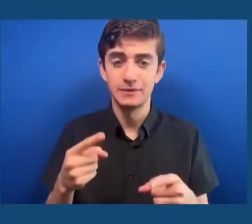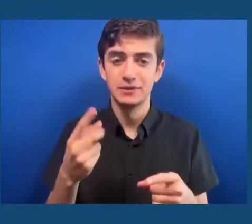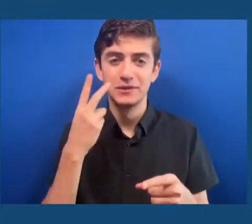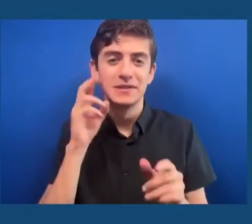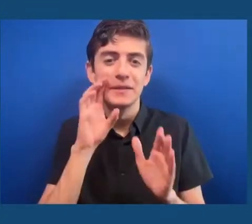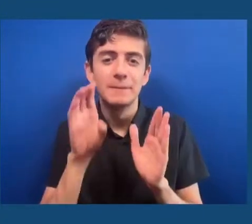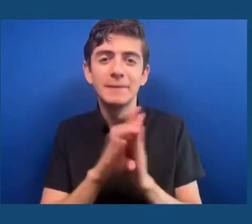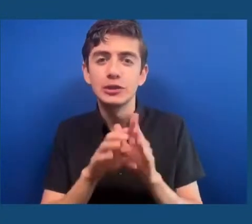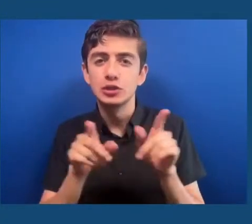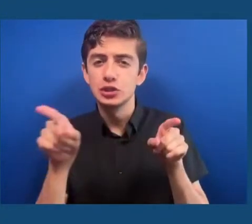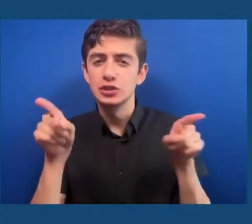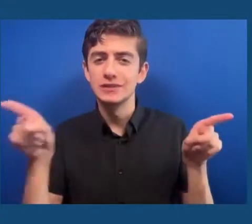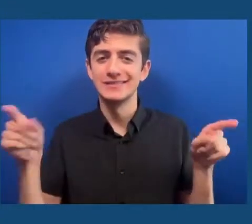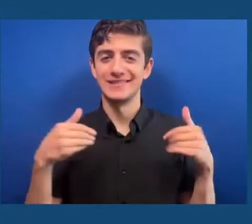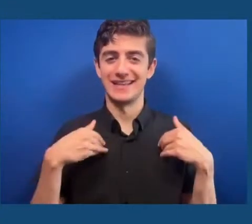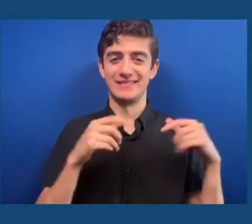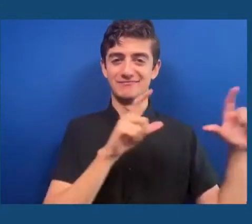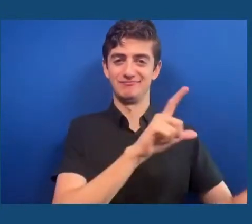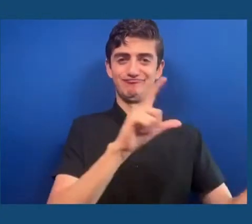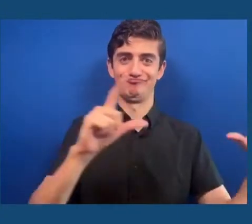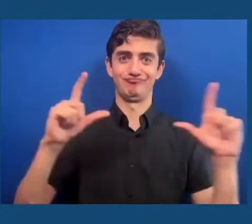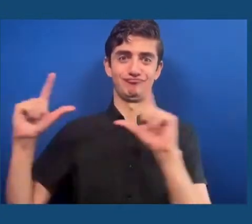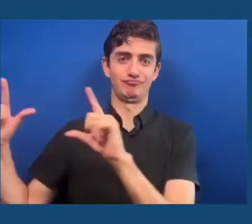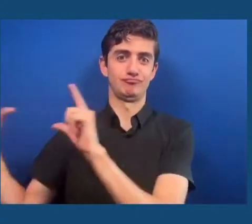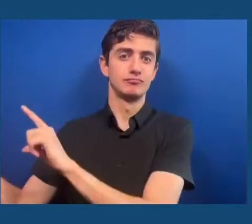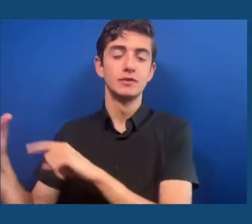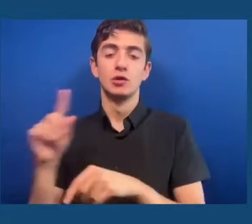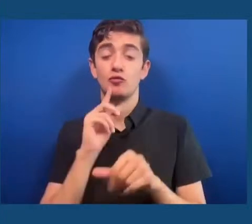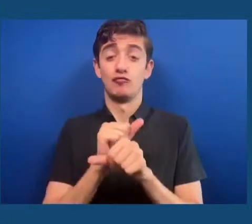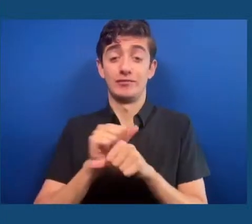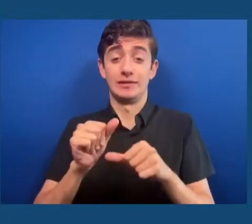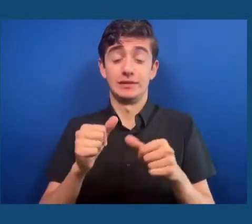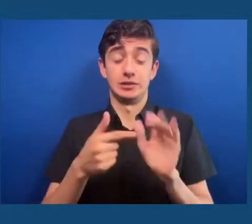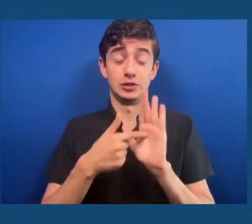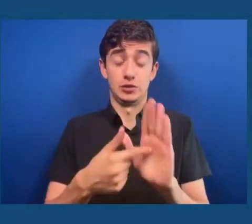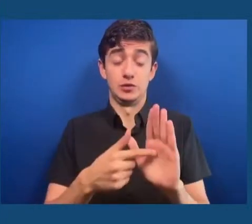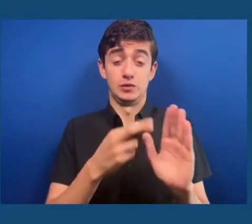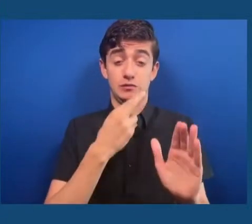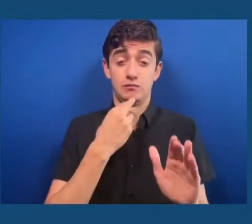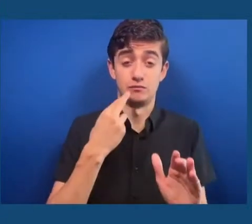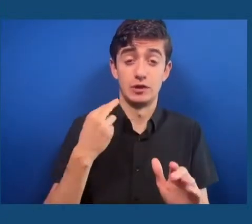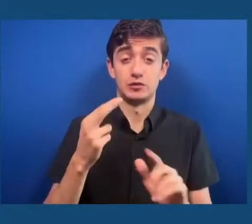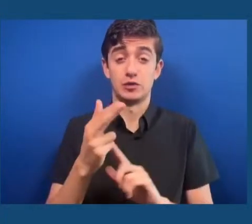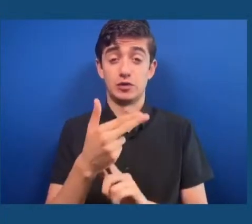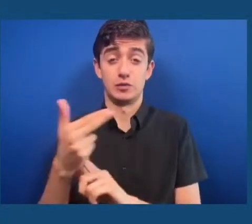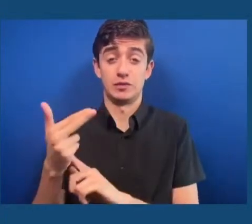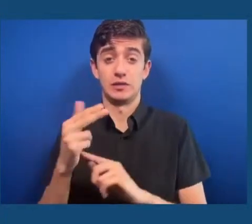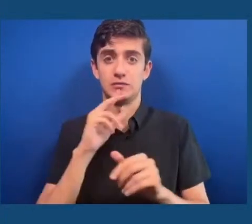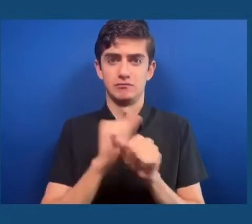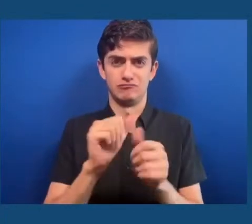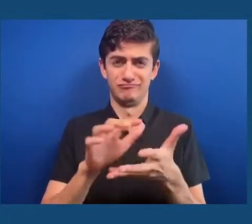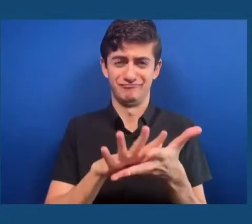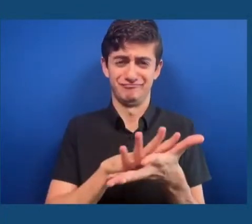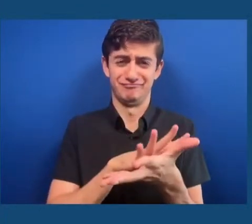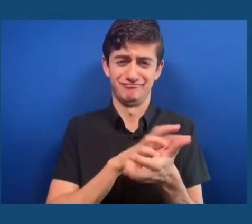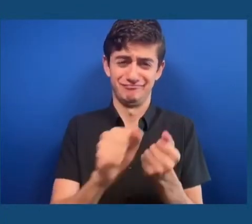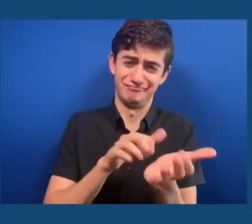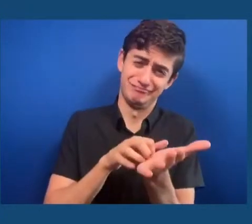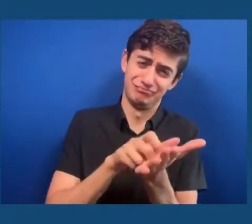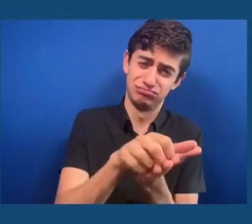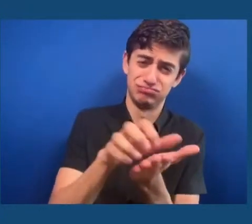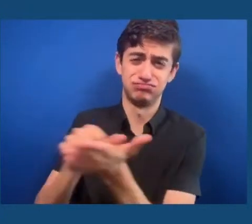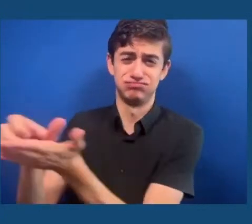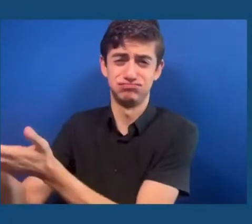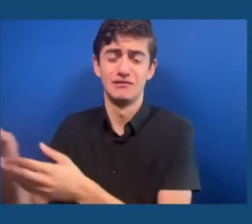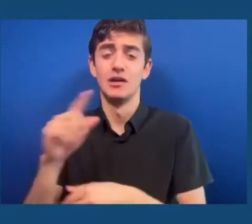of homes and hotels and the restaurants, they're all devastated. We've had Dunes Beach, roads flooded, homes